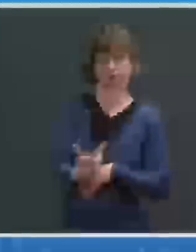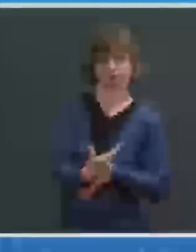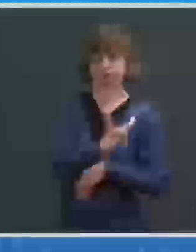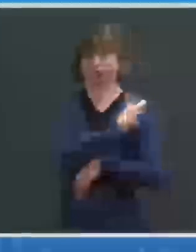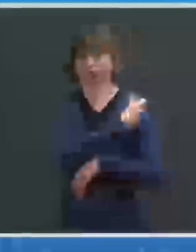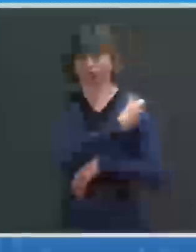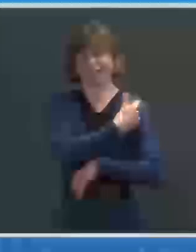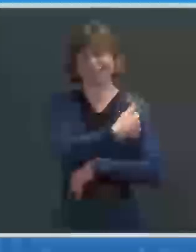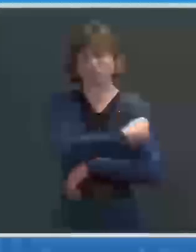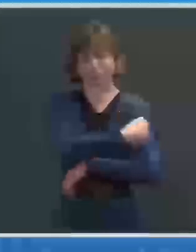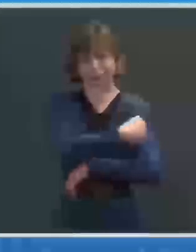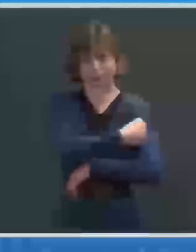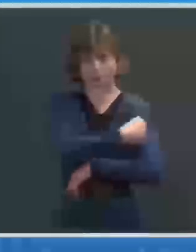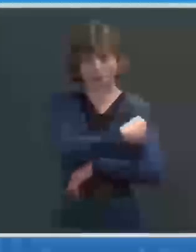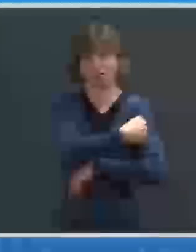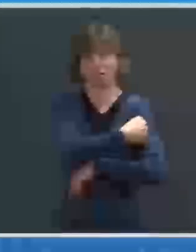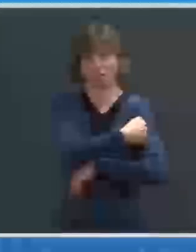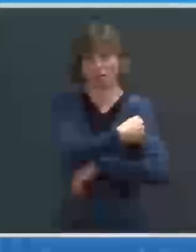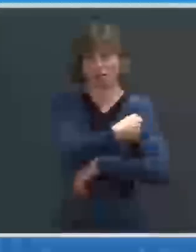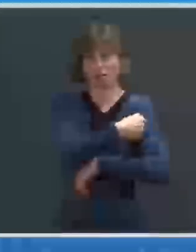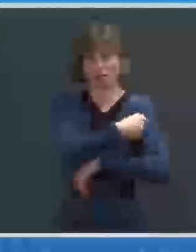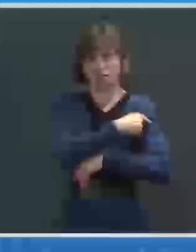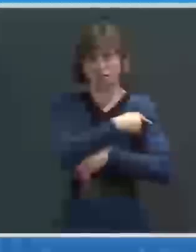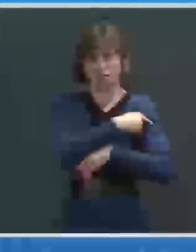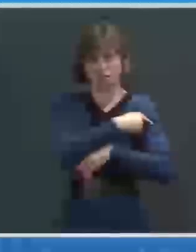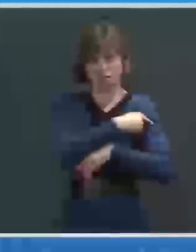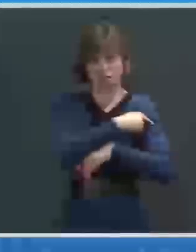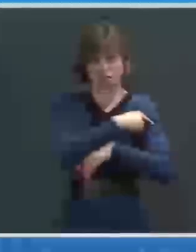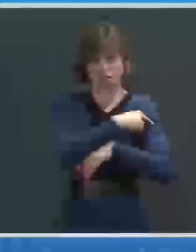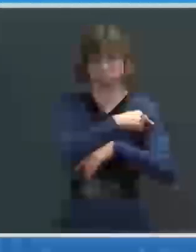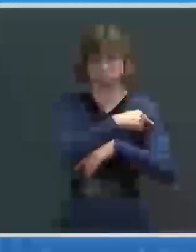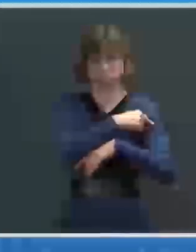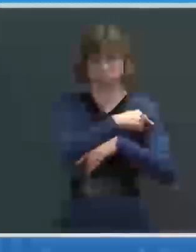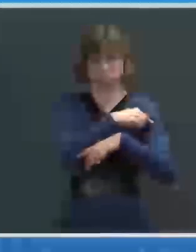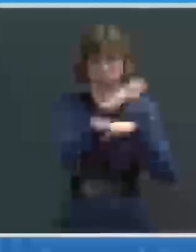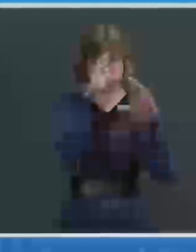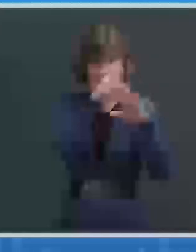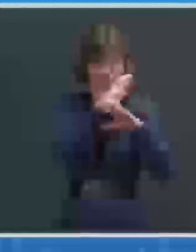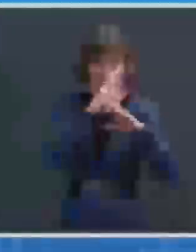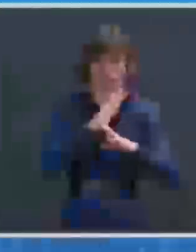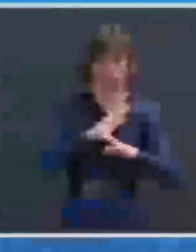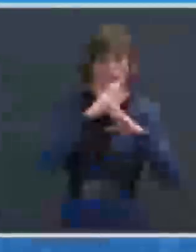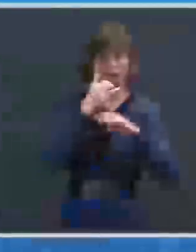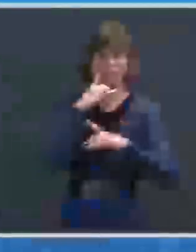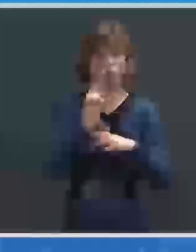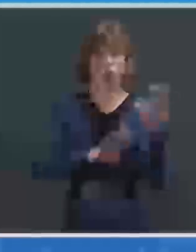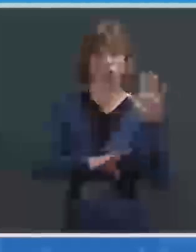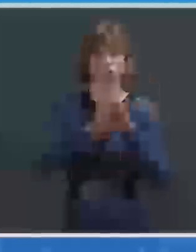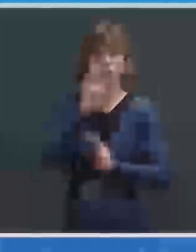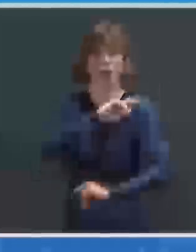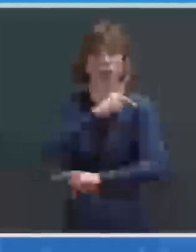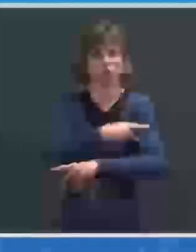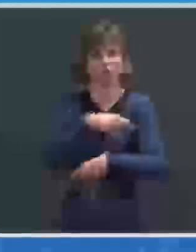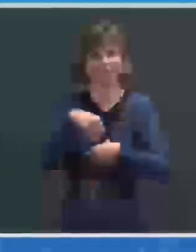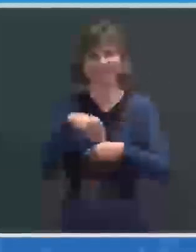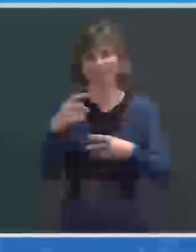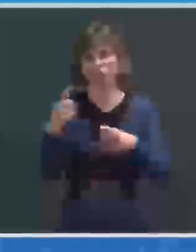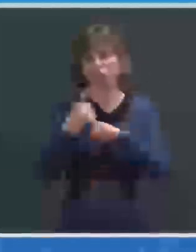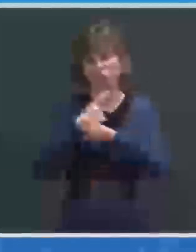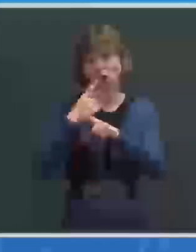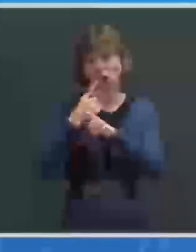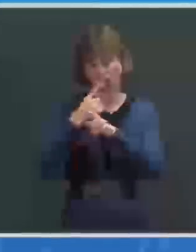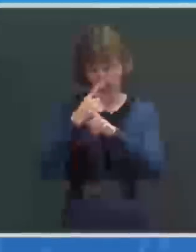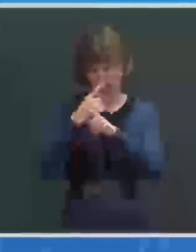the muscle codes for the spike protein in the proper configuration. The